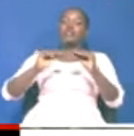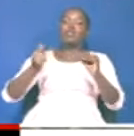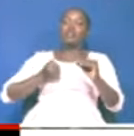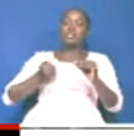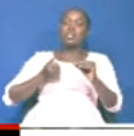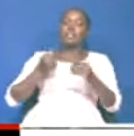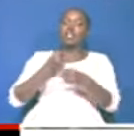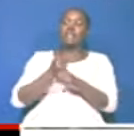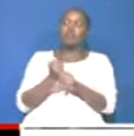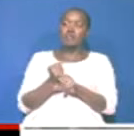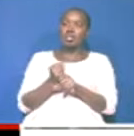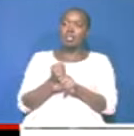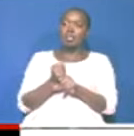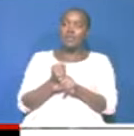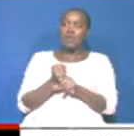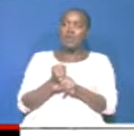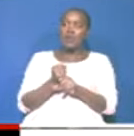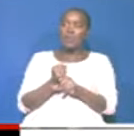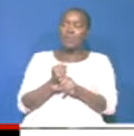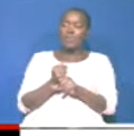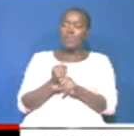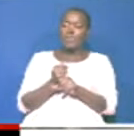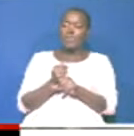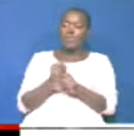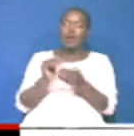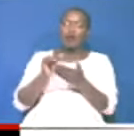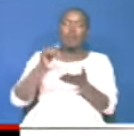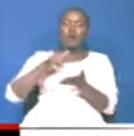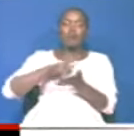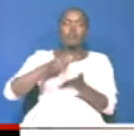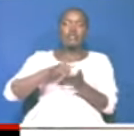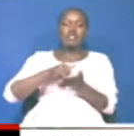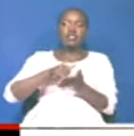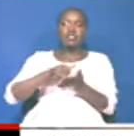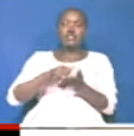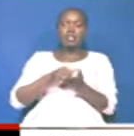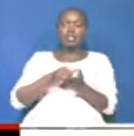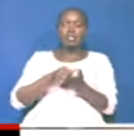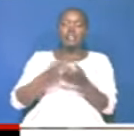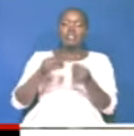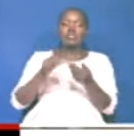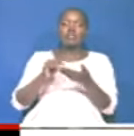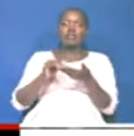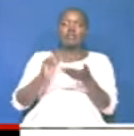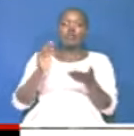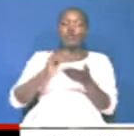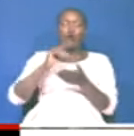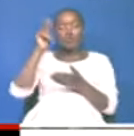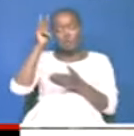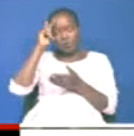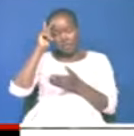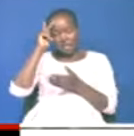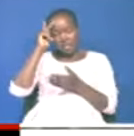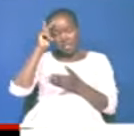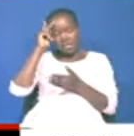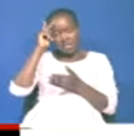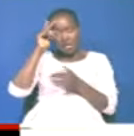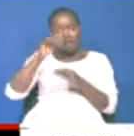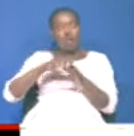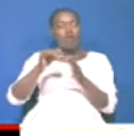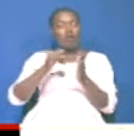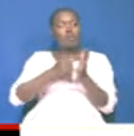making, putting more emphasis in terms of giving more knowledge on menstrual hygiene